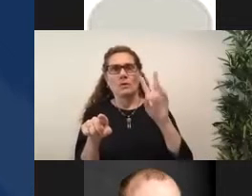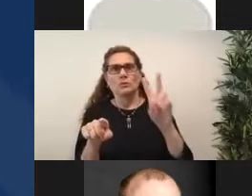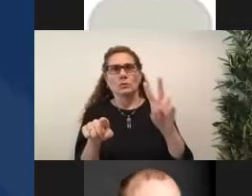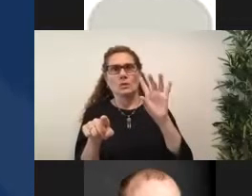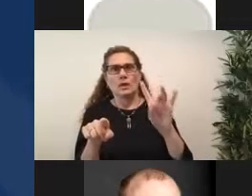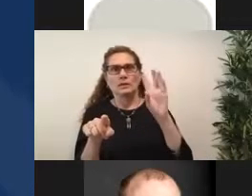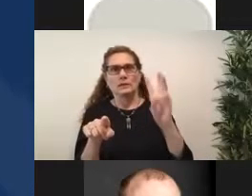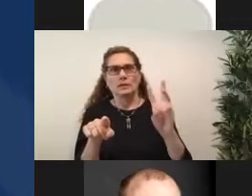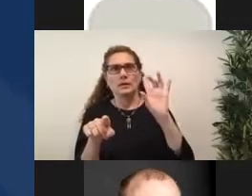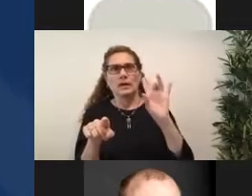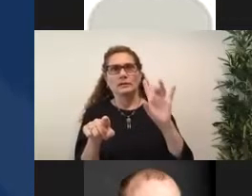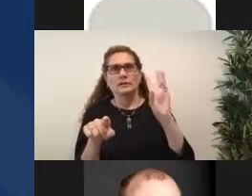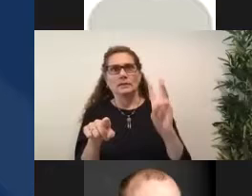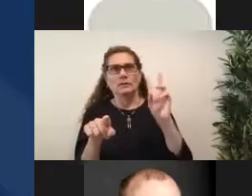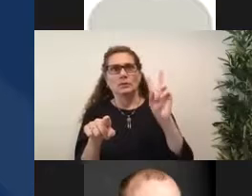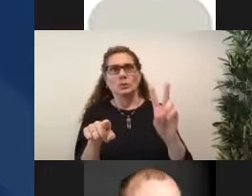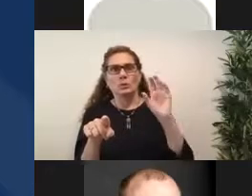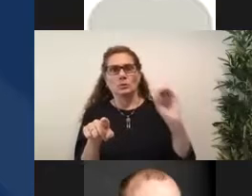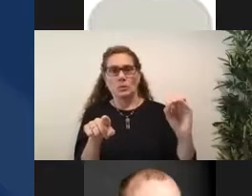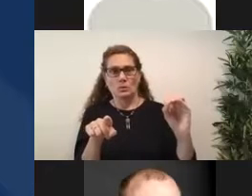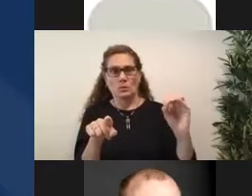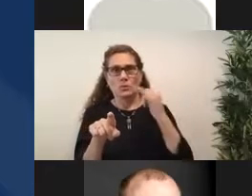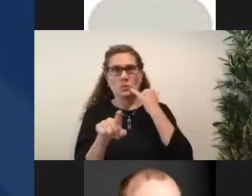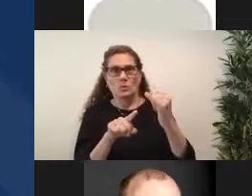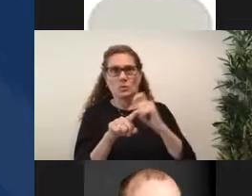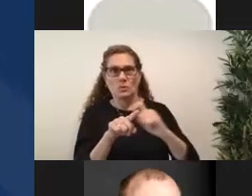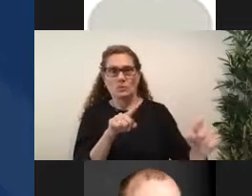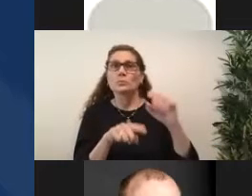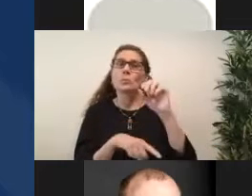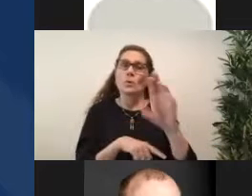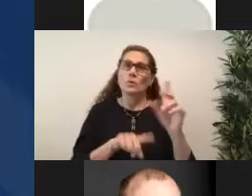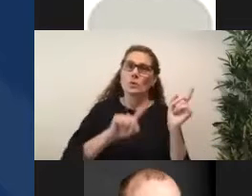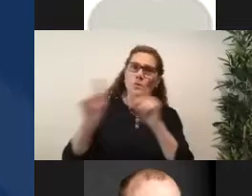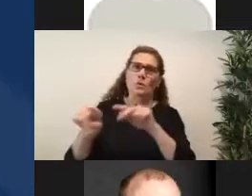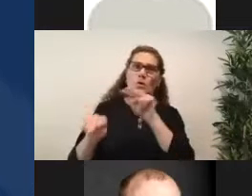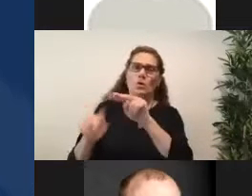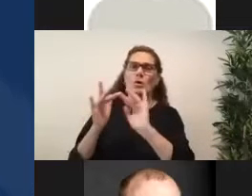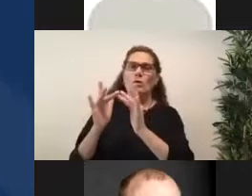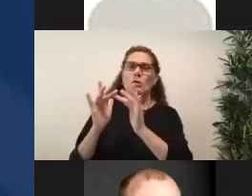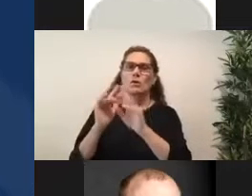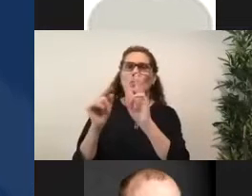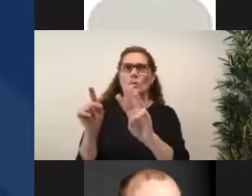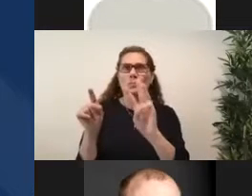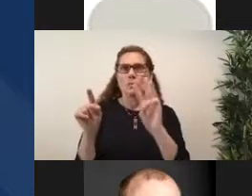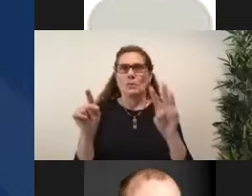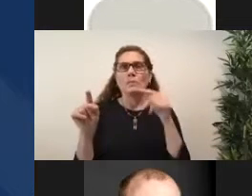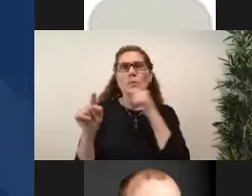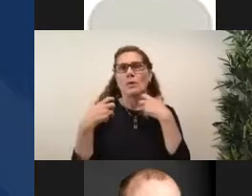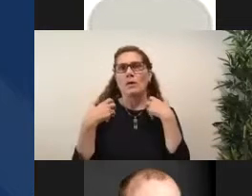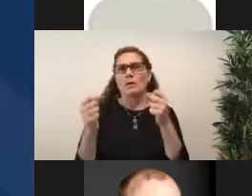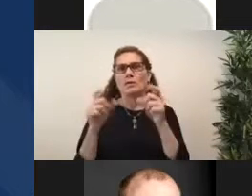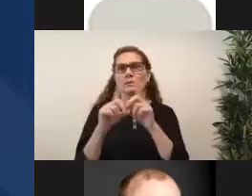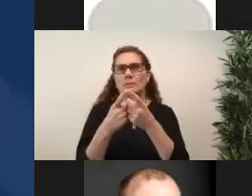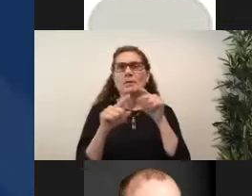414-286-8620, or schedule your virtual one-on-one appointment online. Visit the Milwaukee Health Department's Facebook page for more information on these free